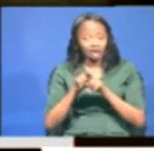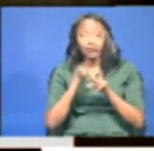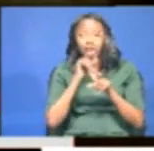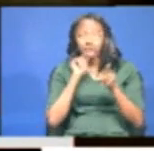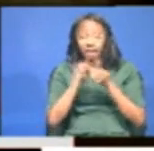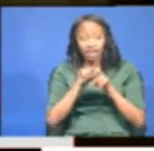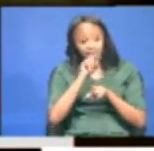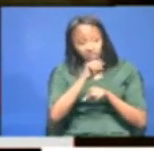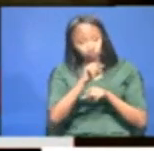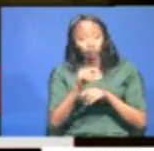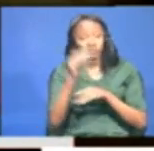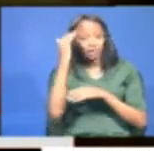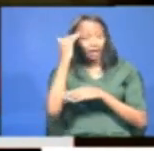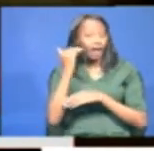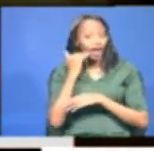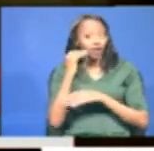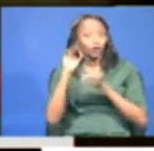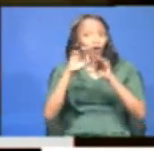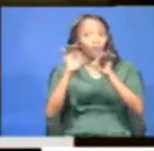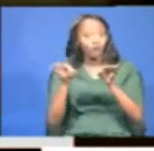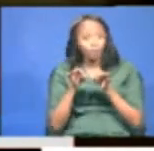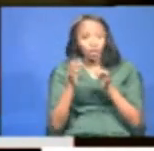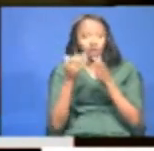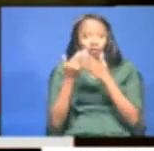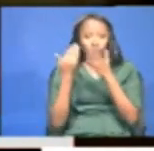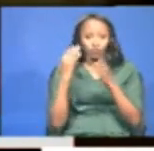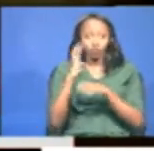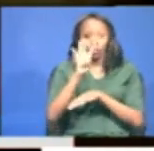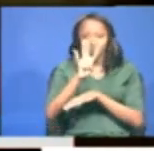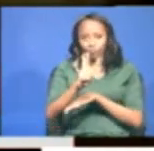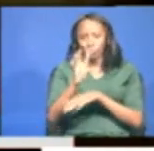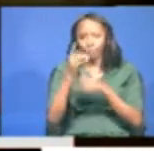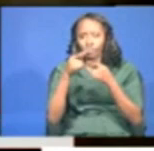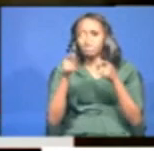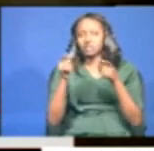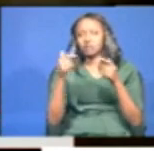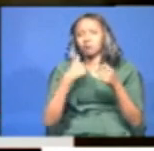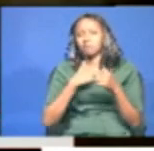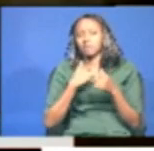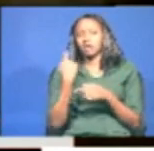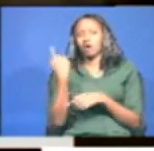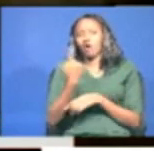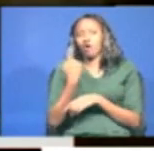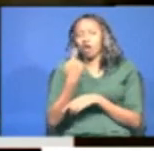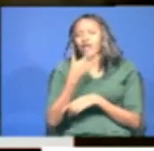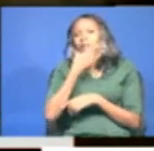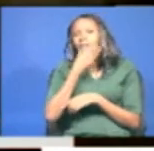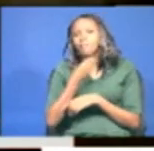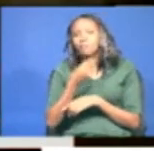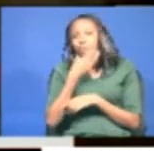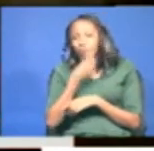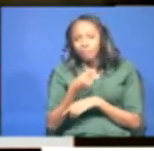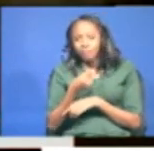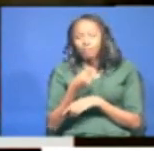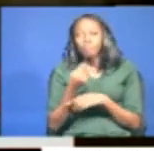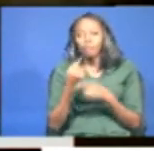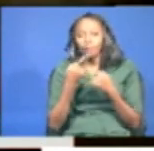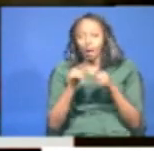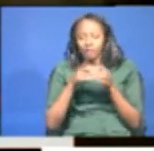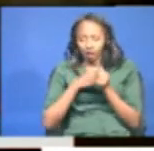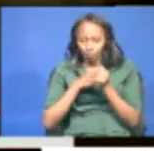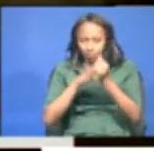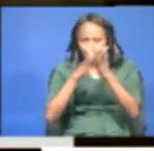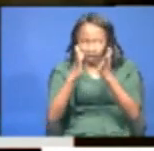family. We were 4, now I'm left. And I'll do what I can in terms of providing leadership to our